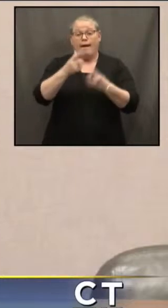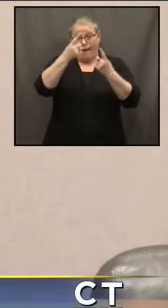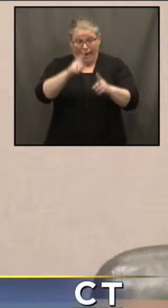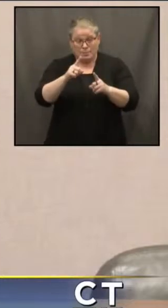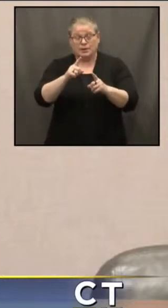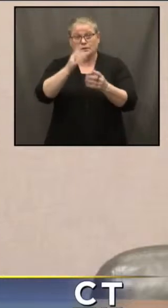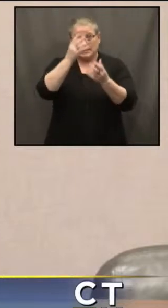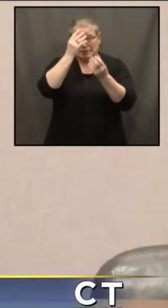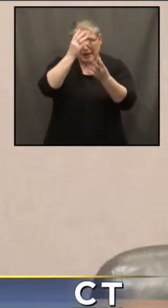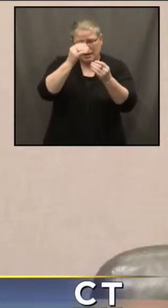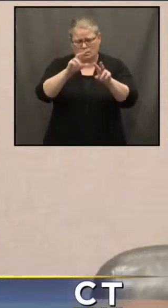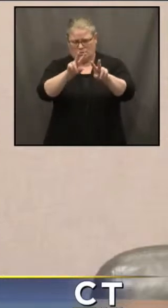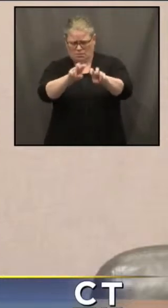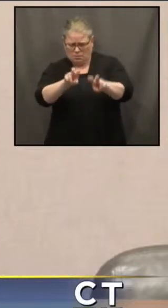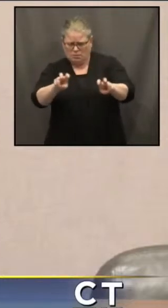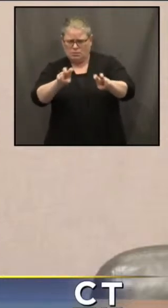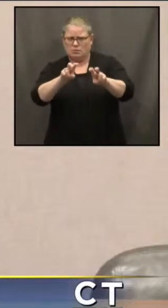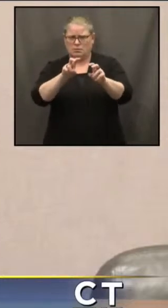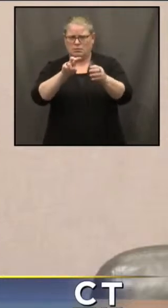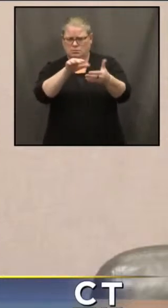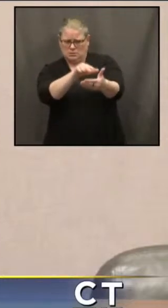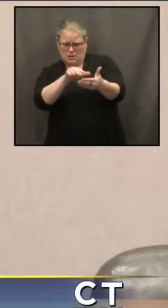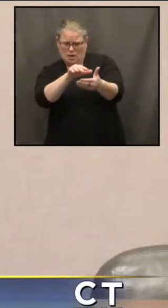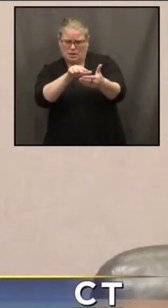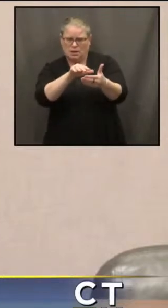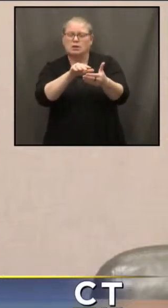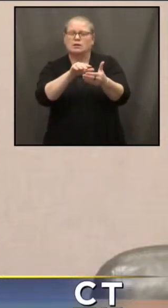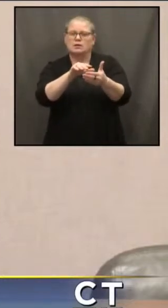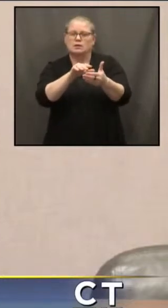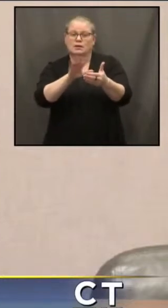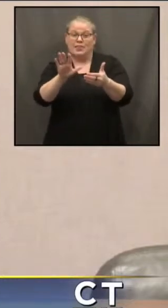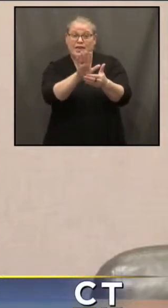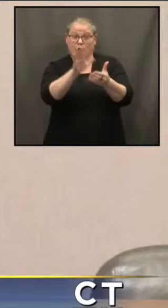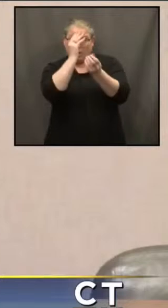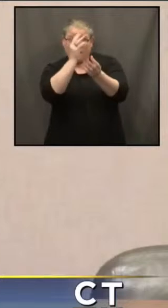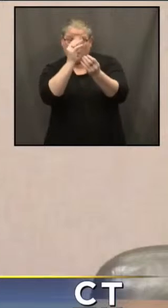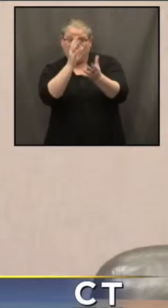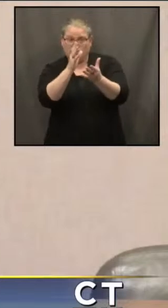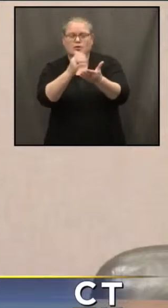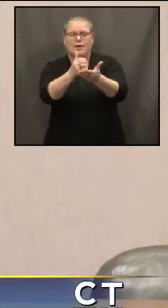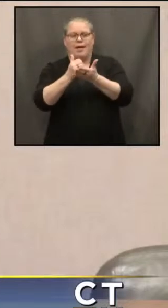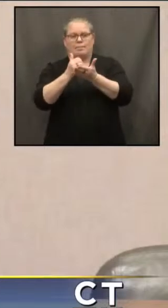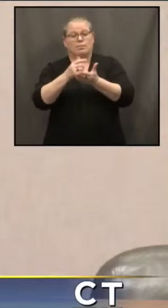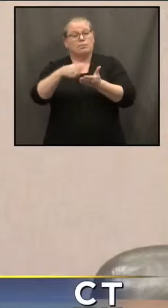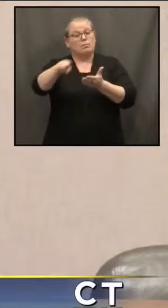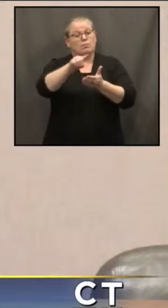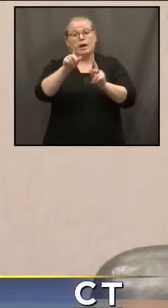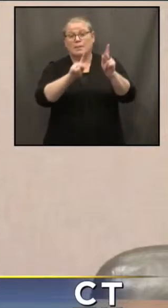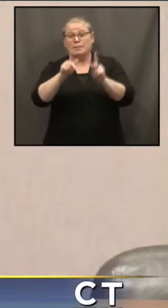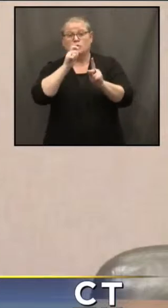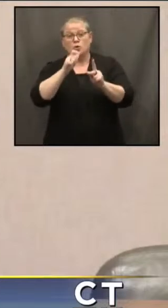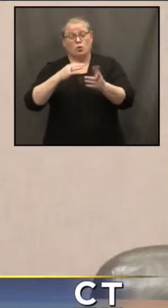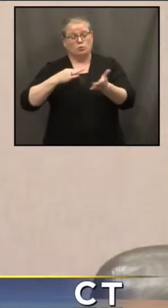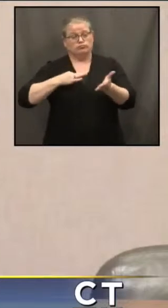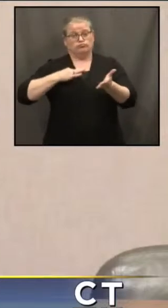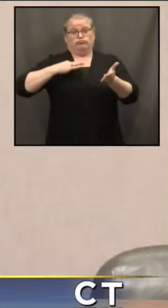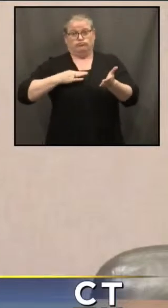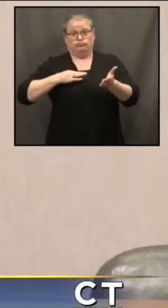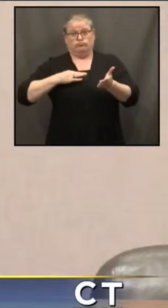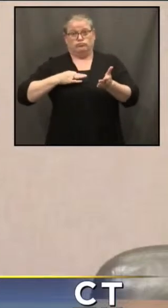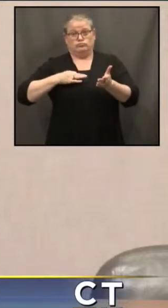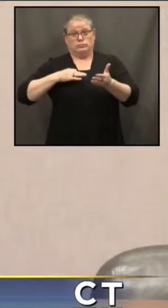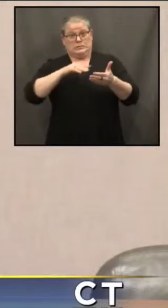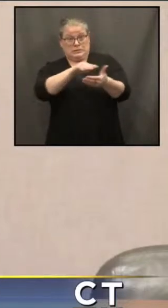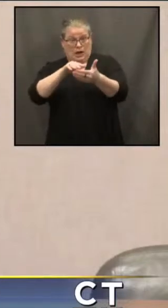from these clinical trials, where people who signed up for them, got on board early, maybe got those boosters, and now we're following